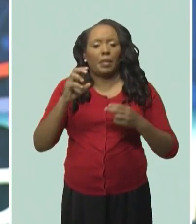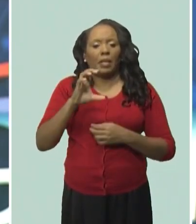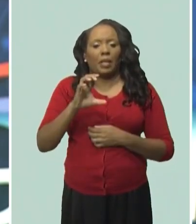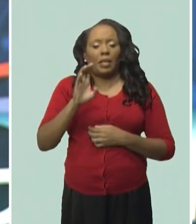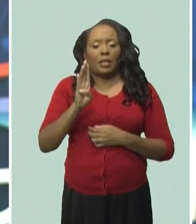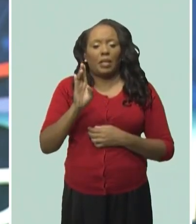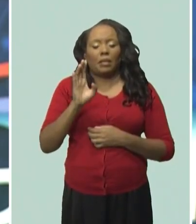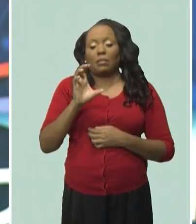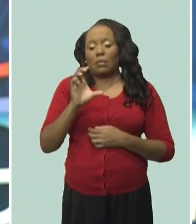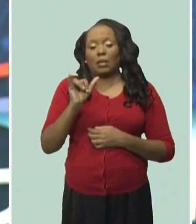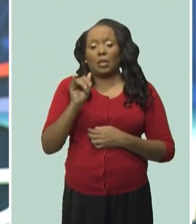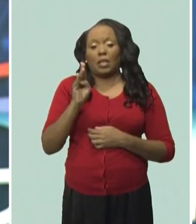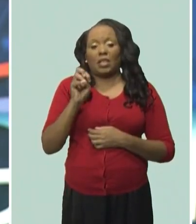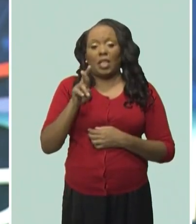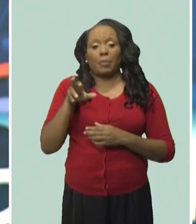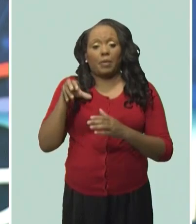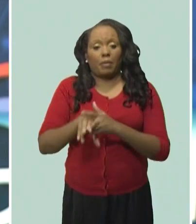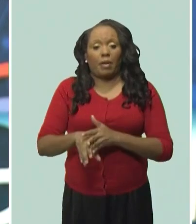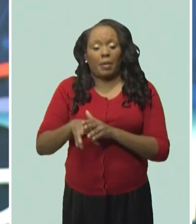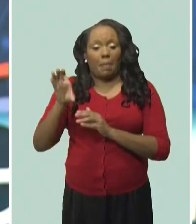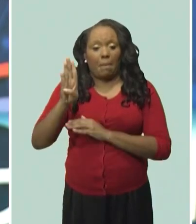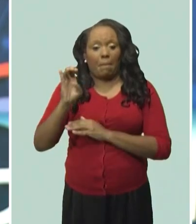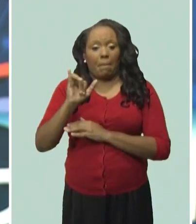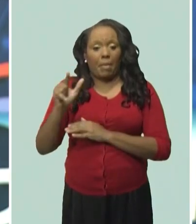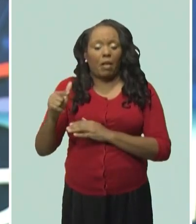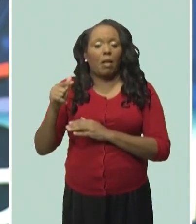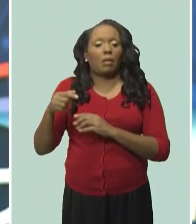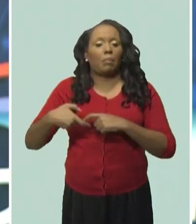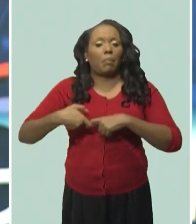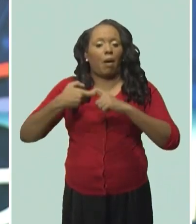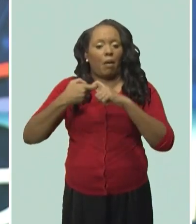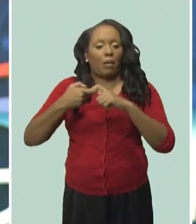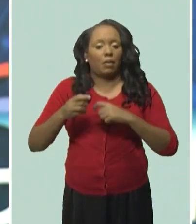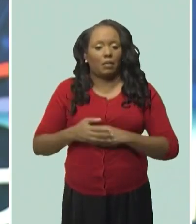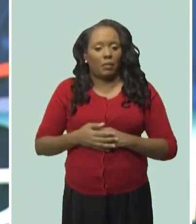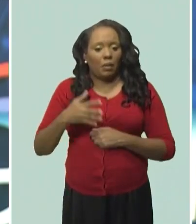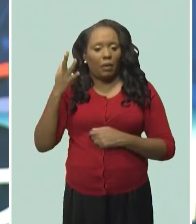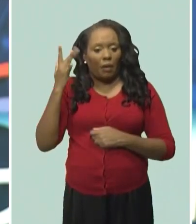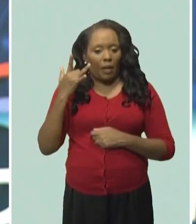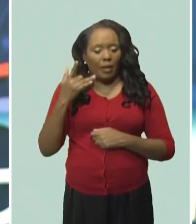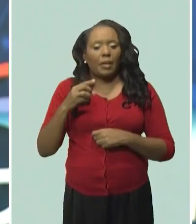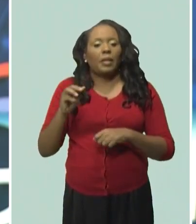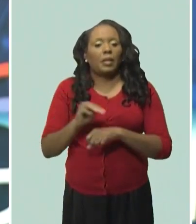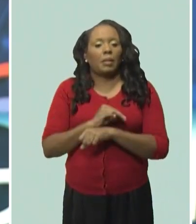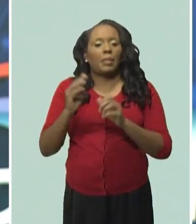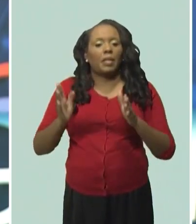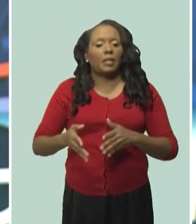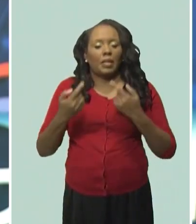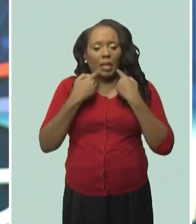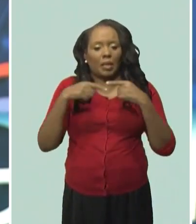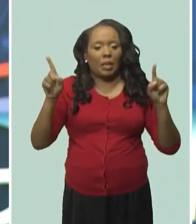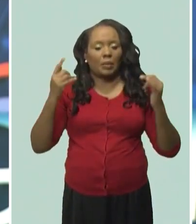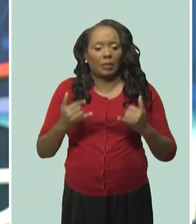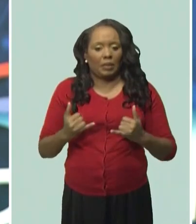time being. This was disclosed by Minister of Industry, Innovation, Science and Technology, Marcia